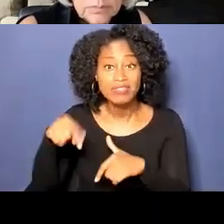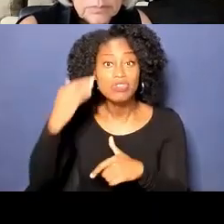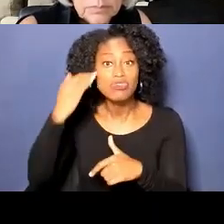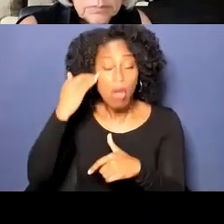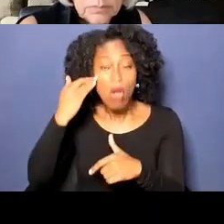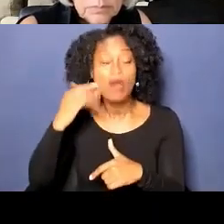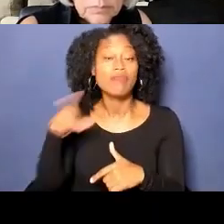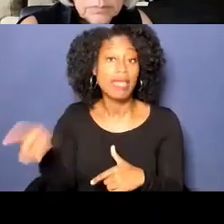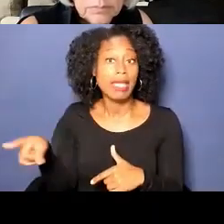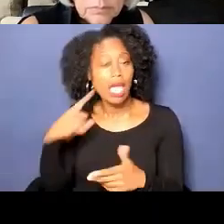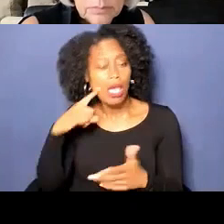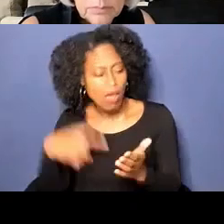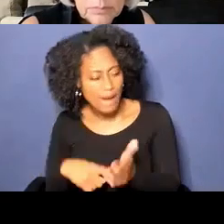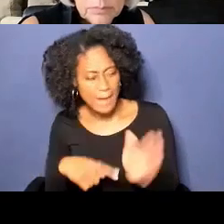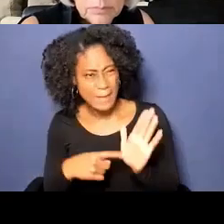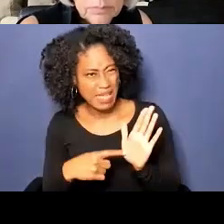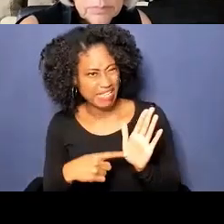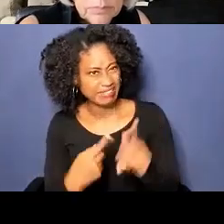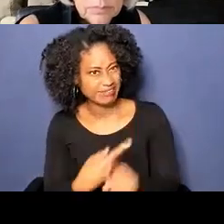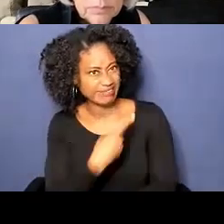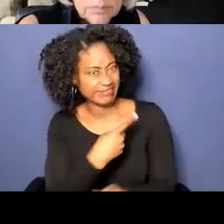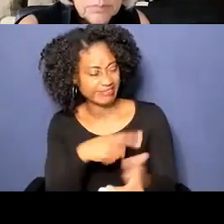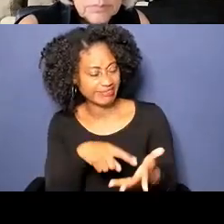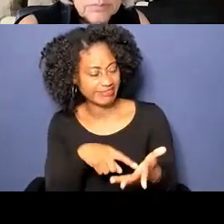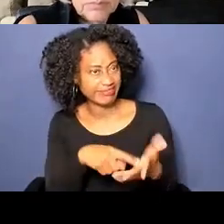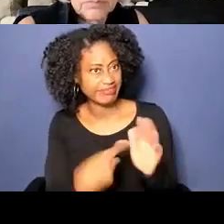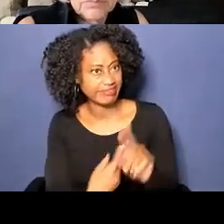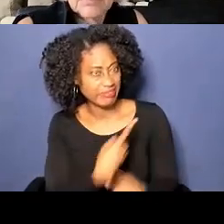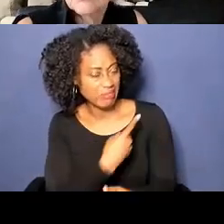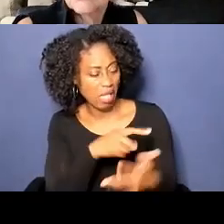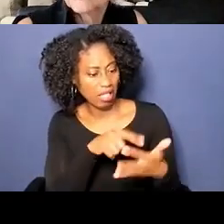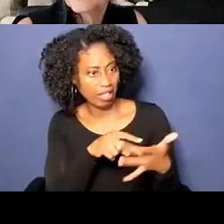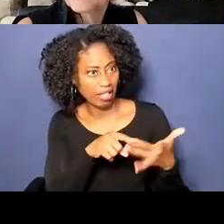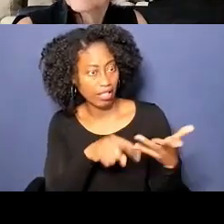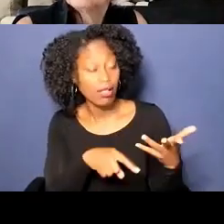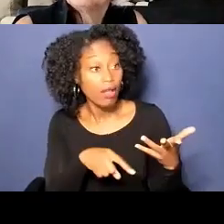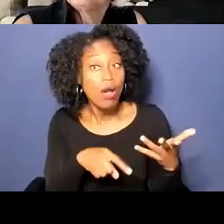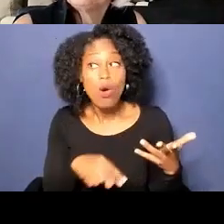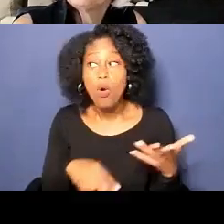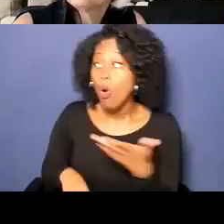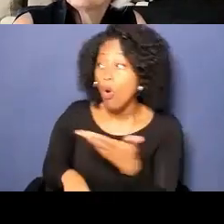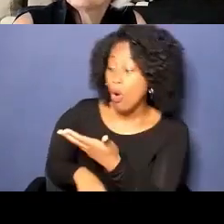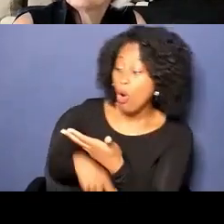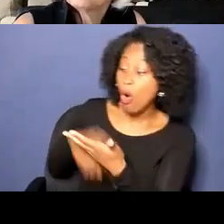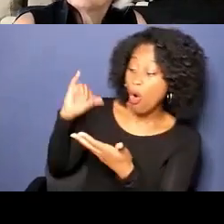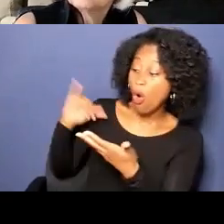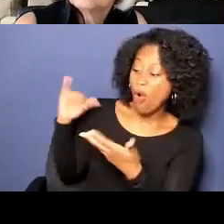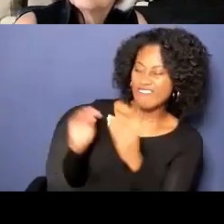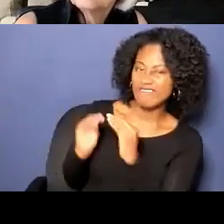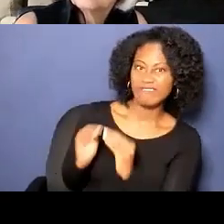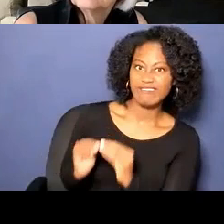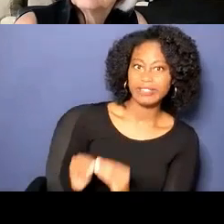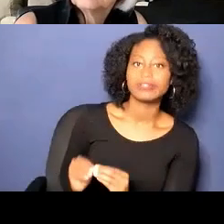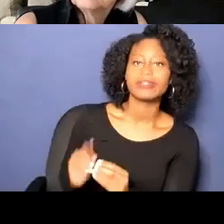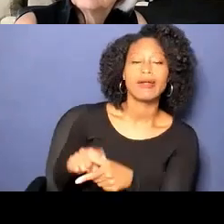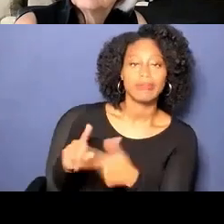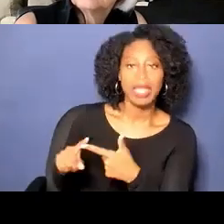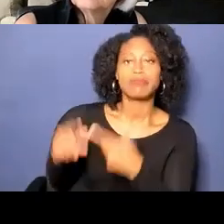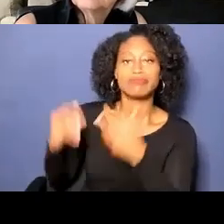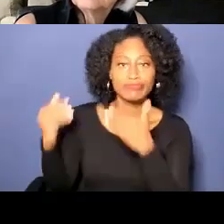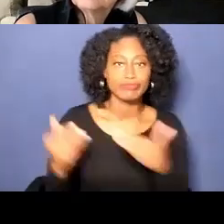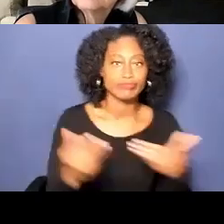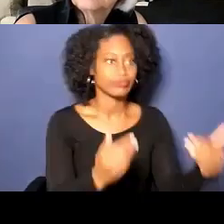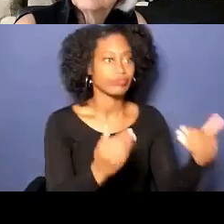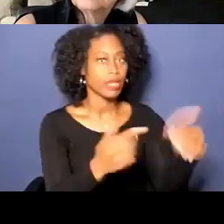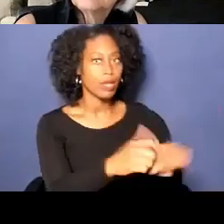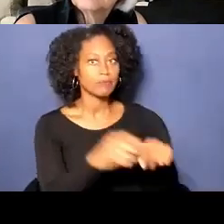person can point out, if one of the pitfalls, or for example, where there's something that's not clear. So it's one of those things that